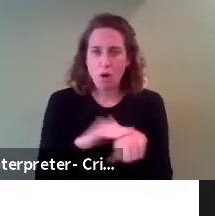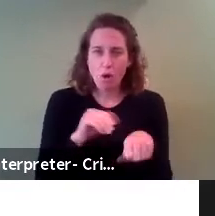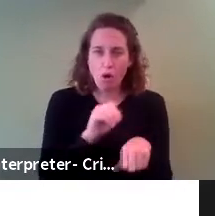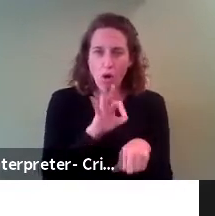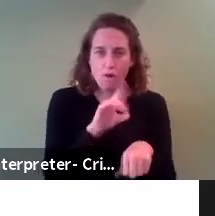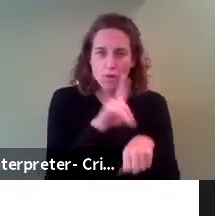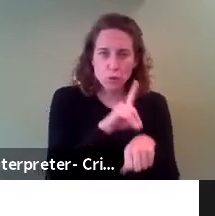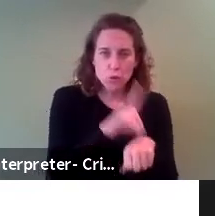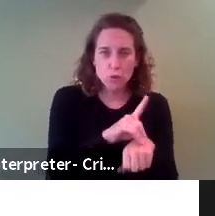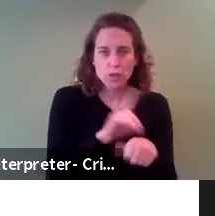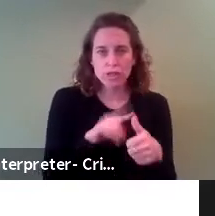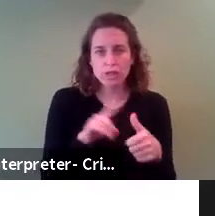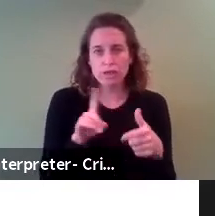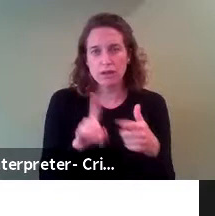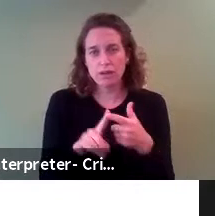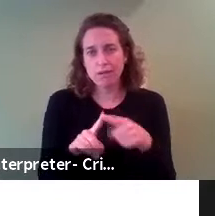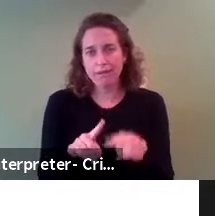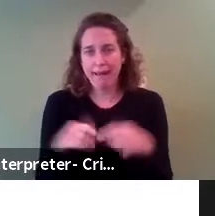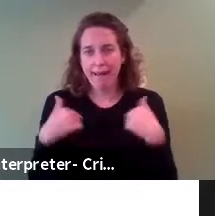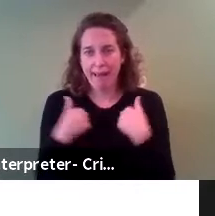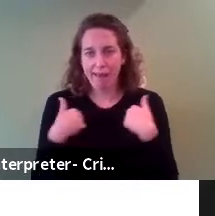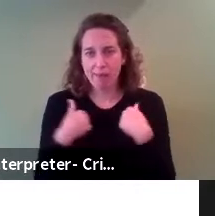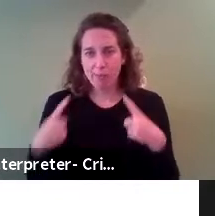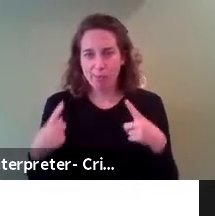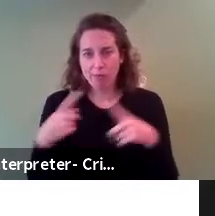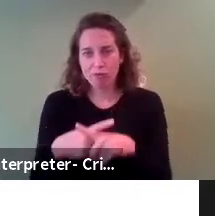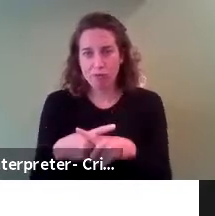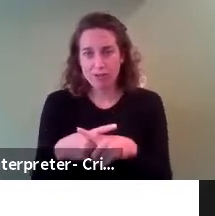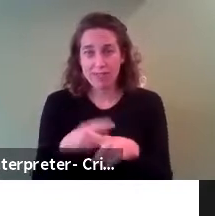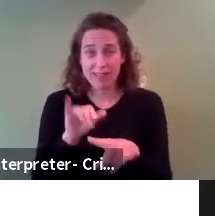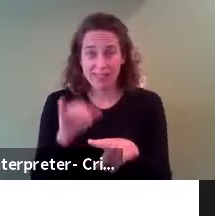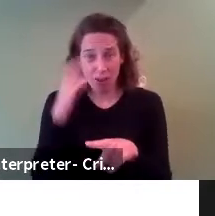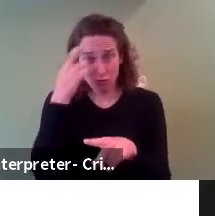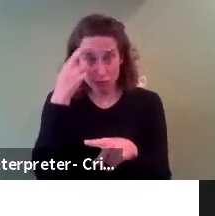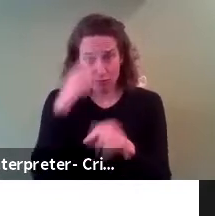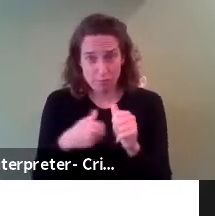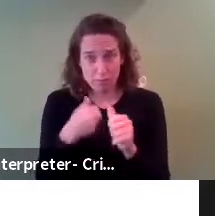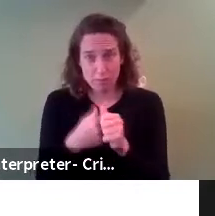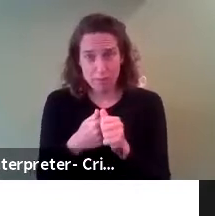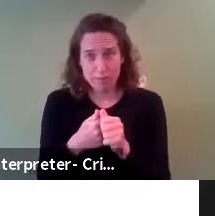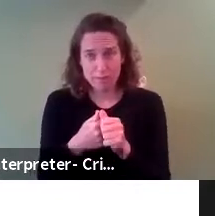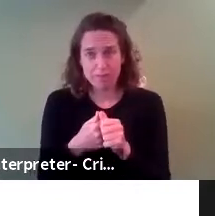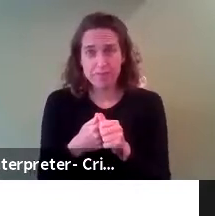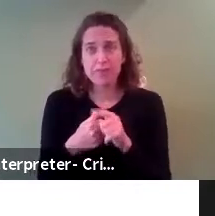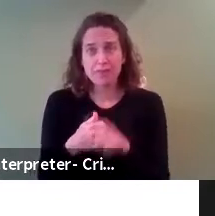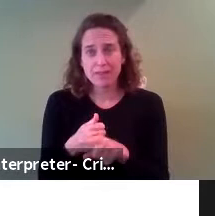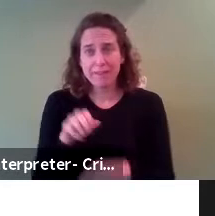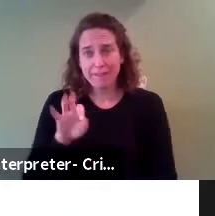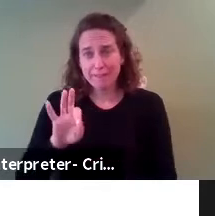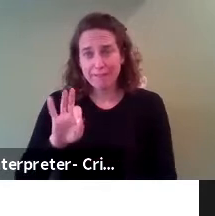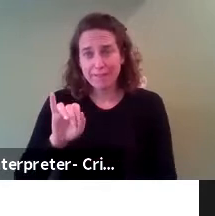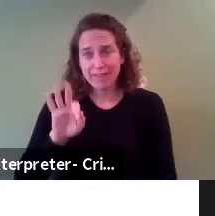Warfare, Animal Crossing were some of the reasons for that growth, but even games like FIFA and Madden